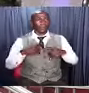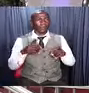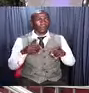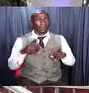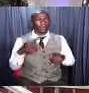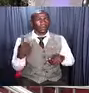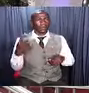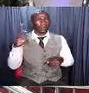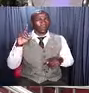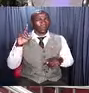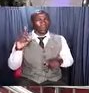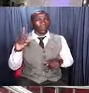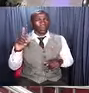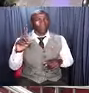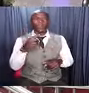joy.